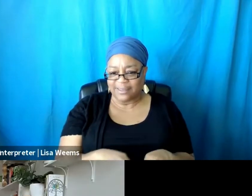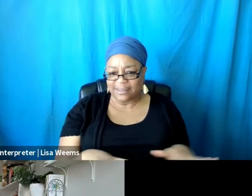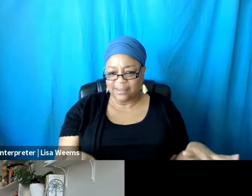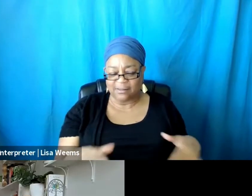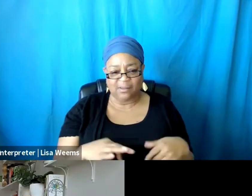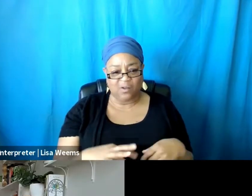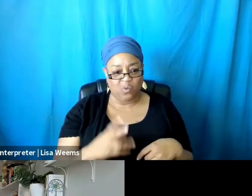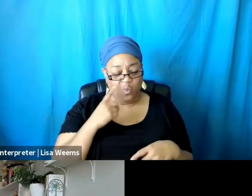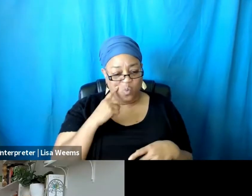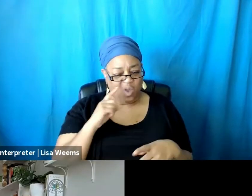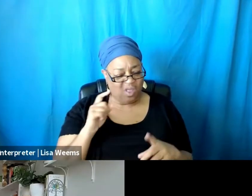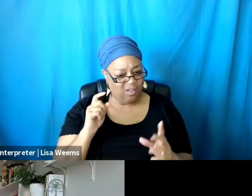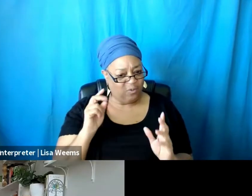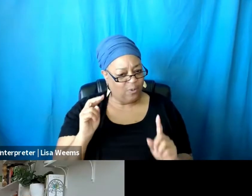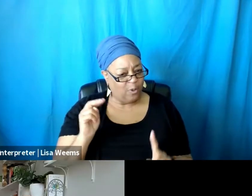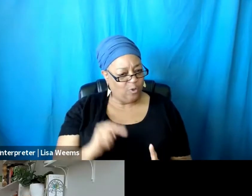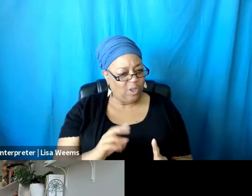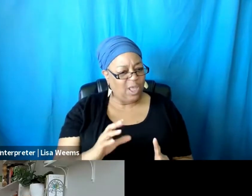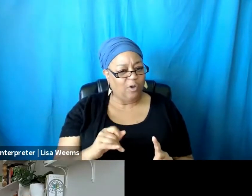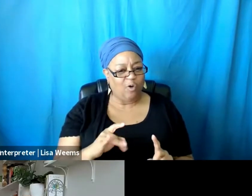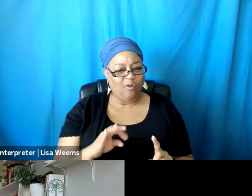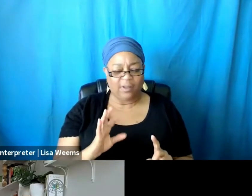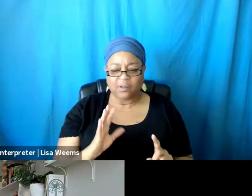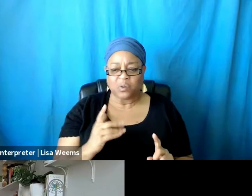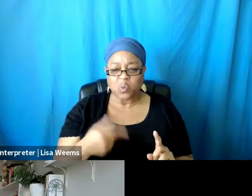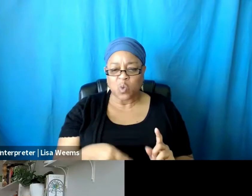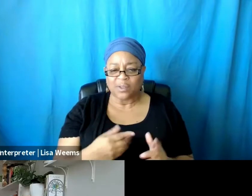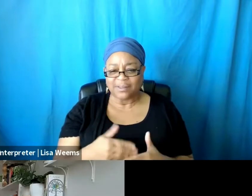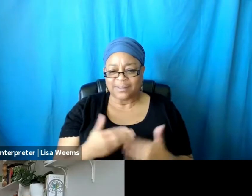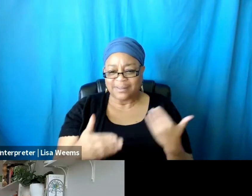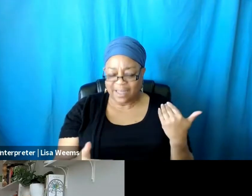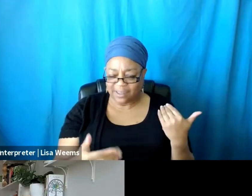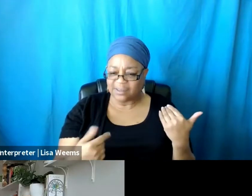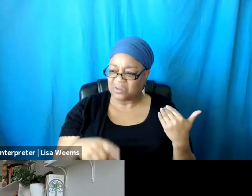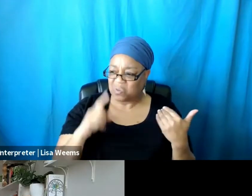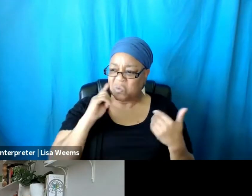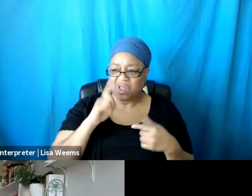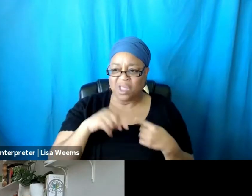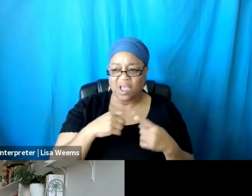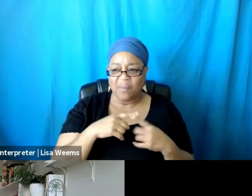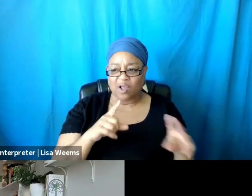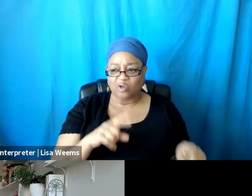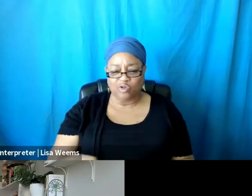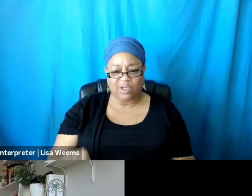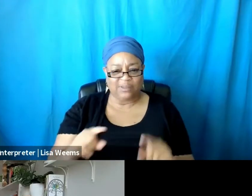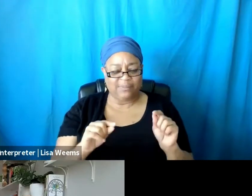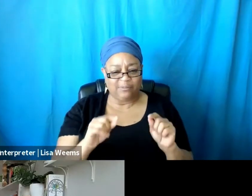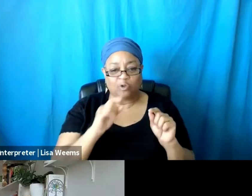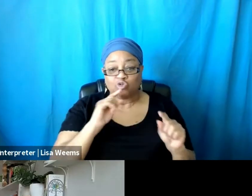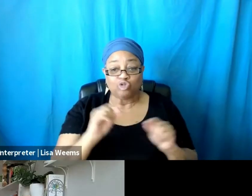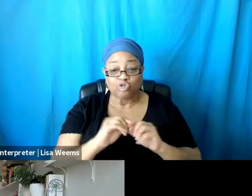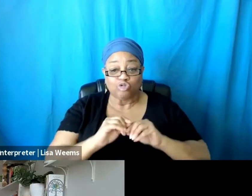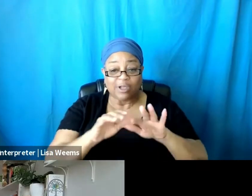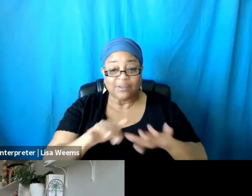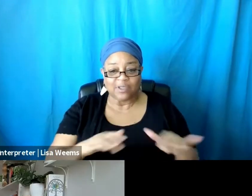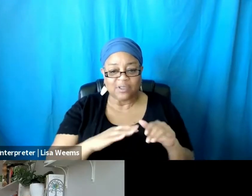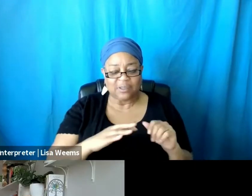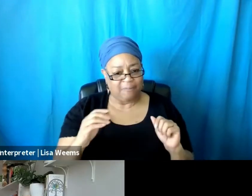those principles, thinking about transmission, and I know there's been a lot of conversation about this, but while we are still not out of the